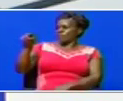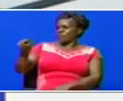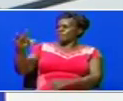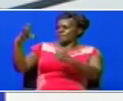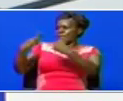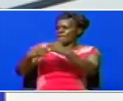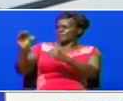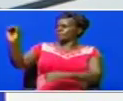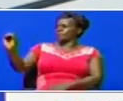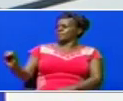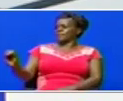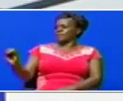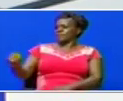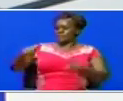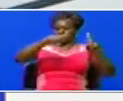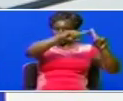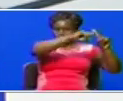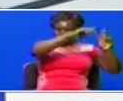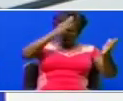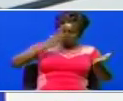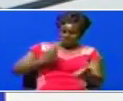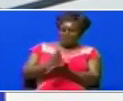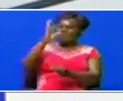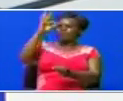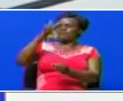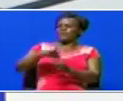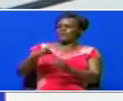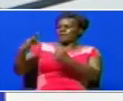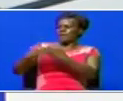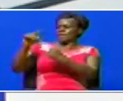51.85%. Total valid votes,